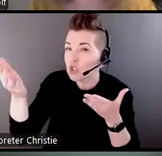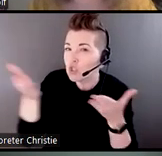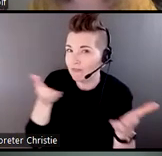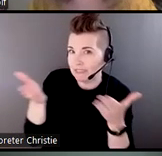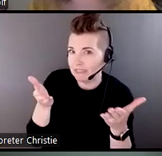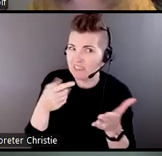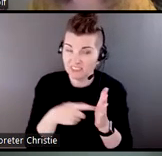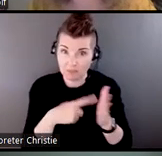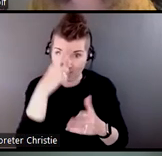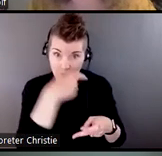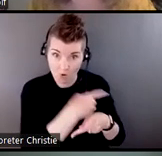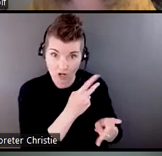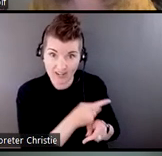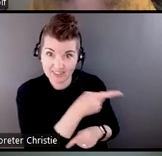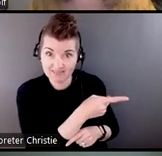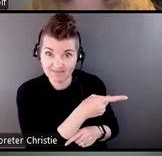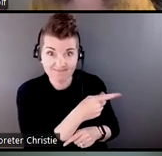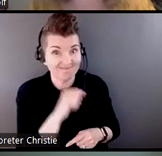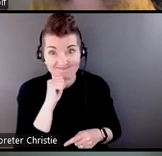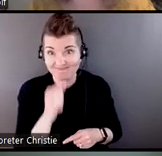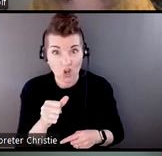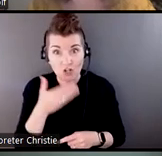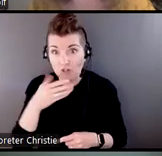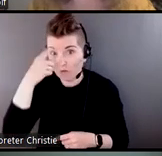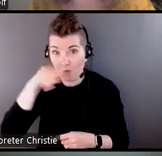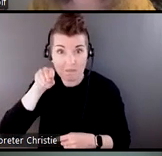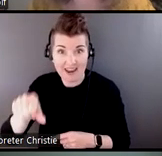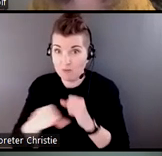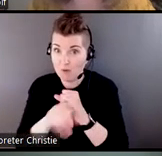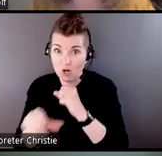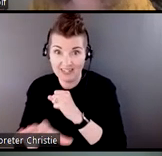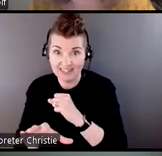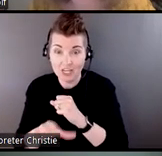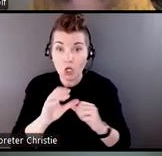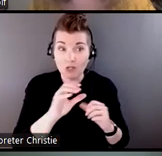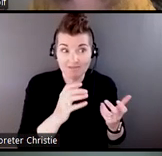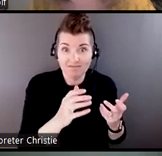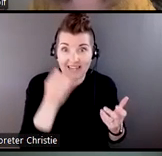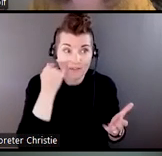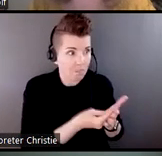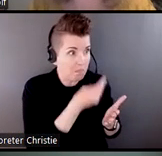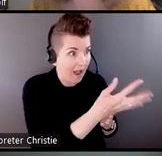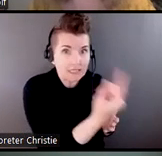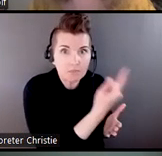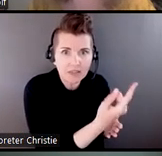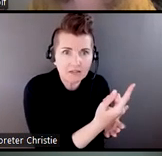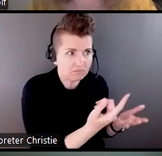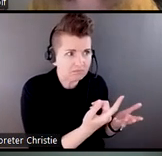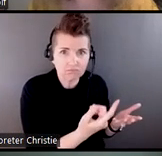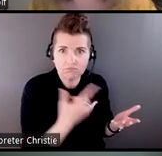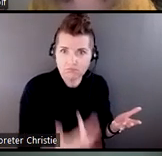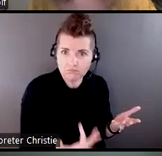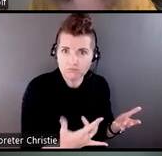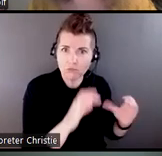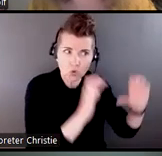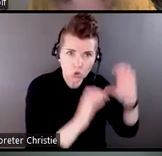product-based, we ask our friends, we go on Google, we look for reviews. So putting lots of paid ads out there works